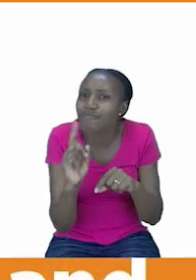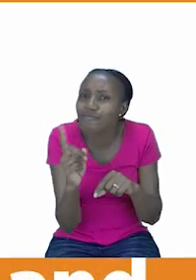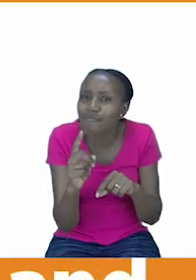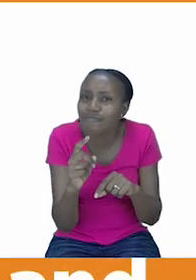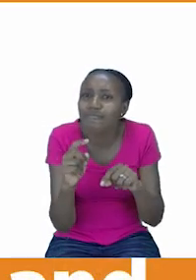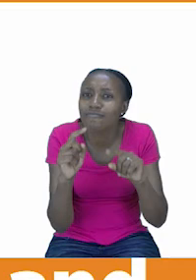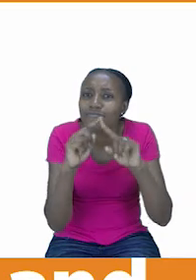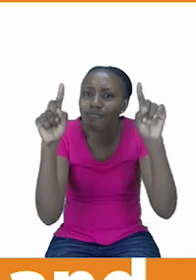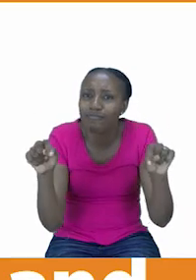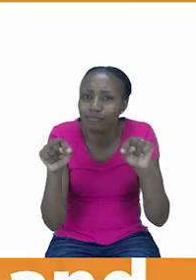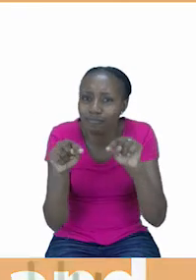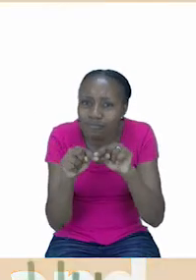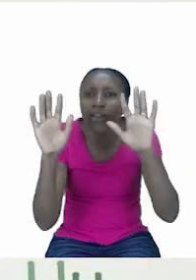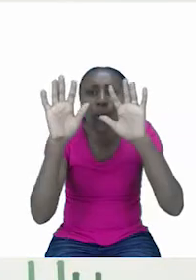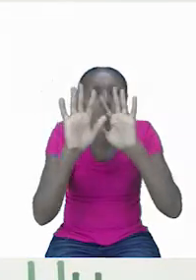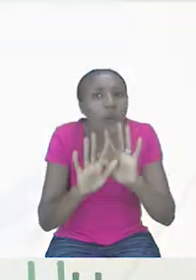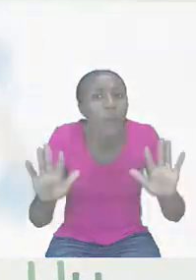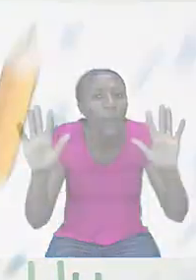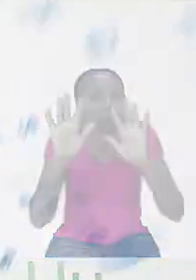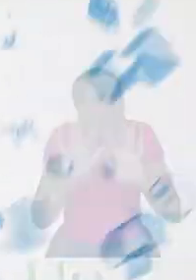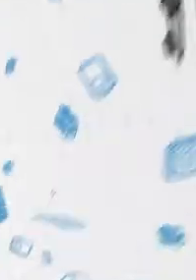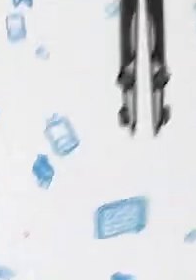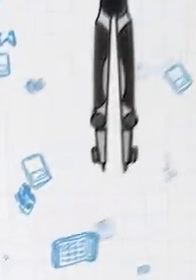shapes and coloring.